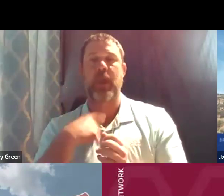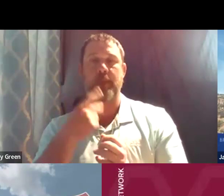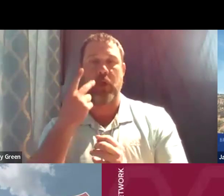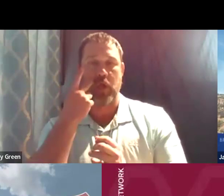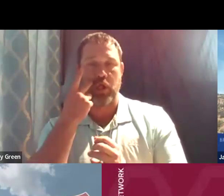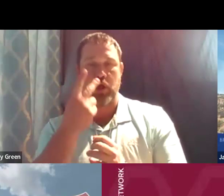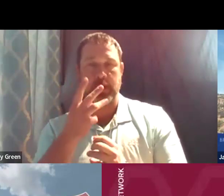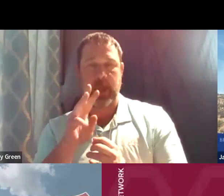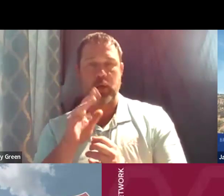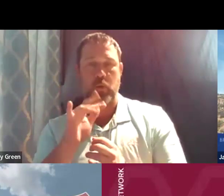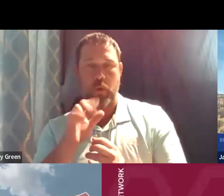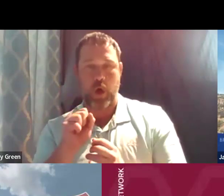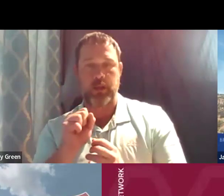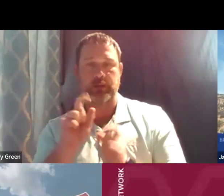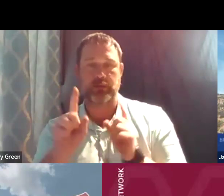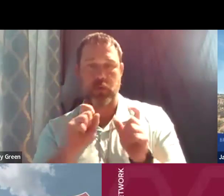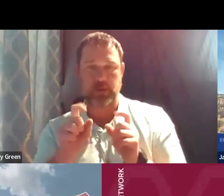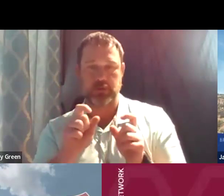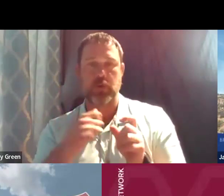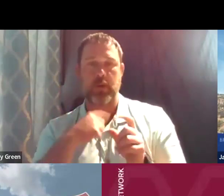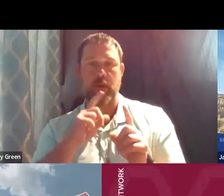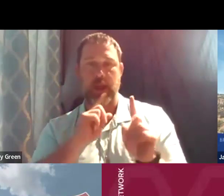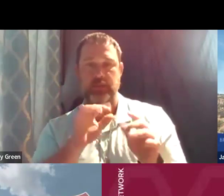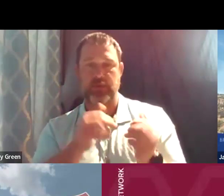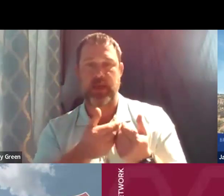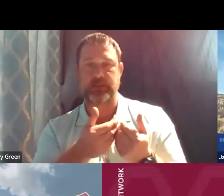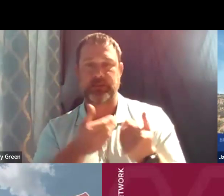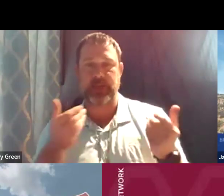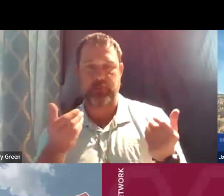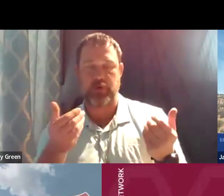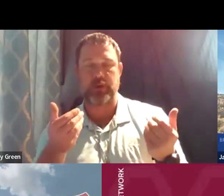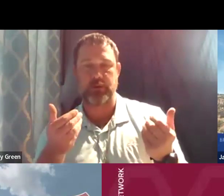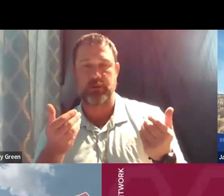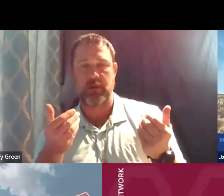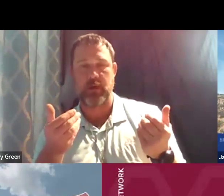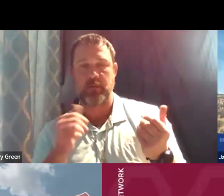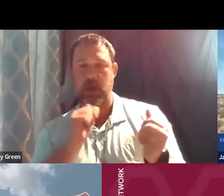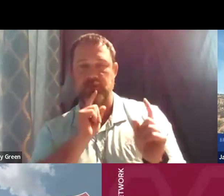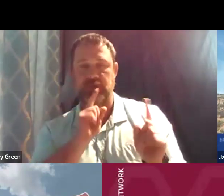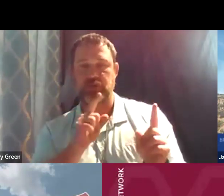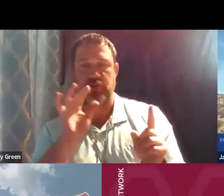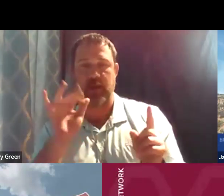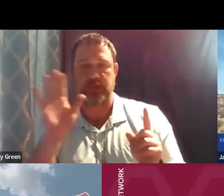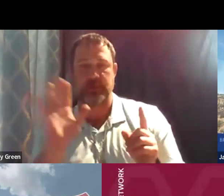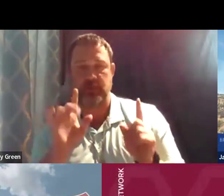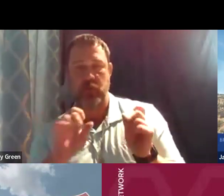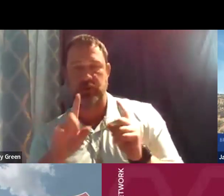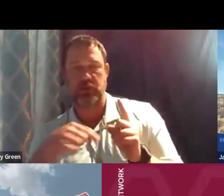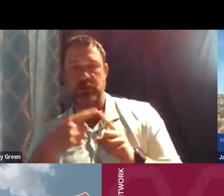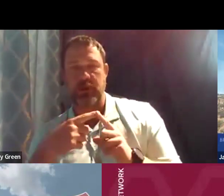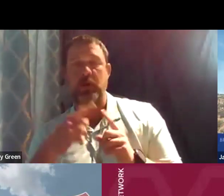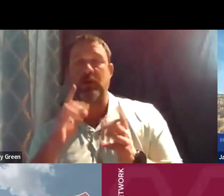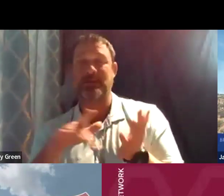at Wally's question, so we may want to answer that separately, because I'm not sure that that was what his question was about.